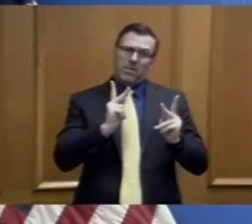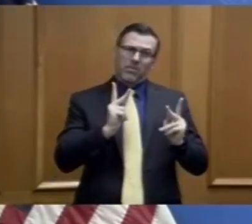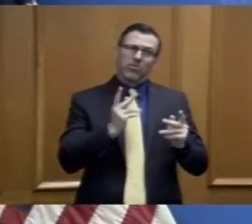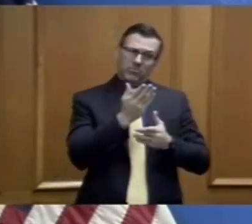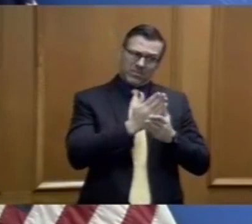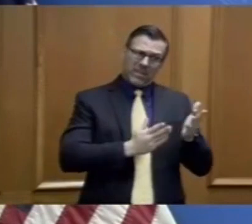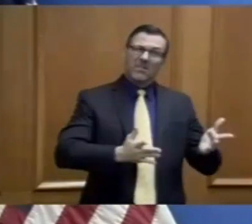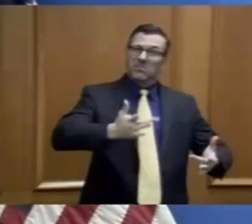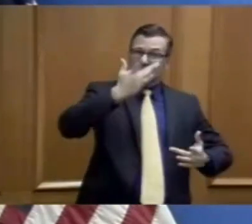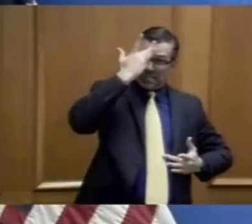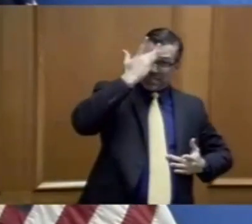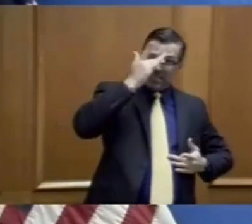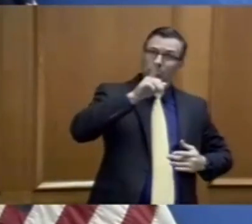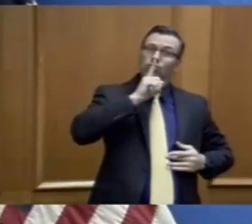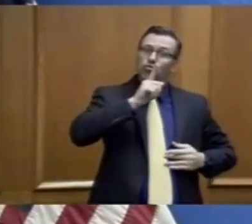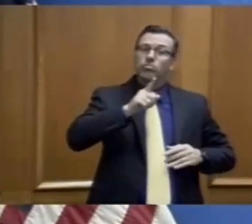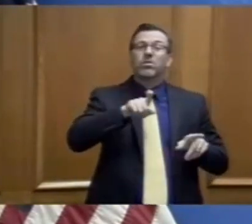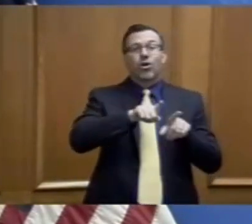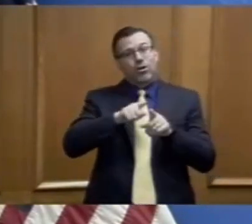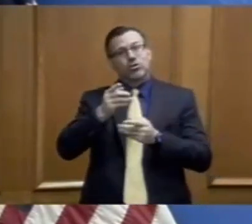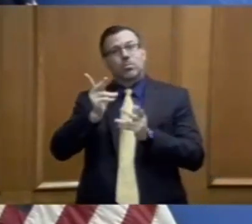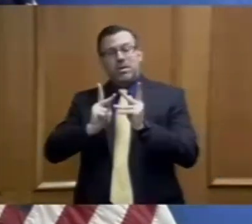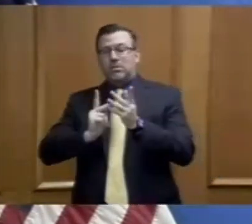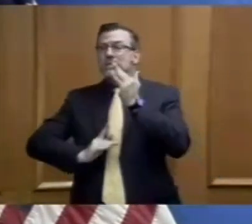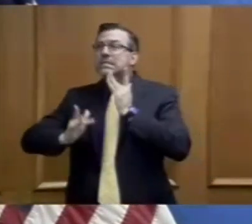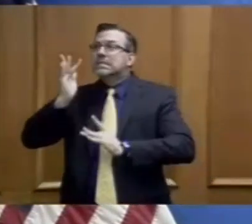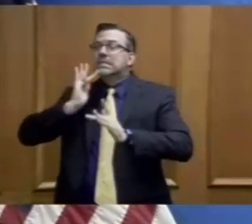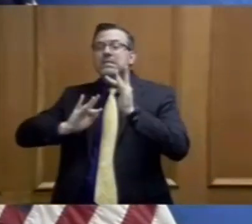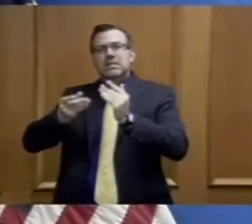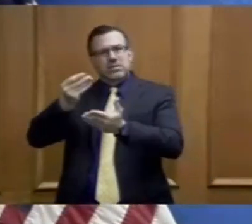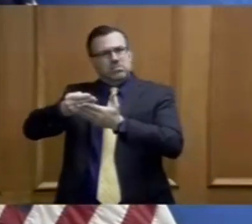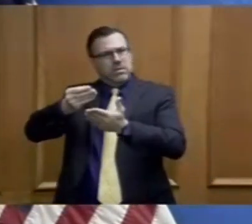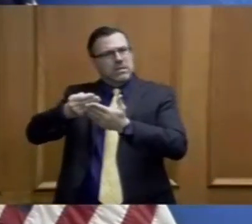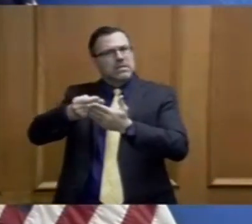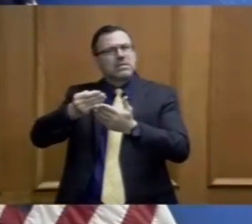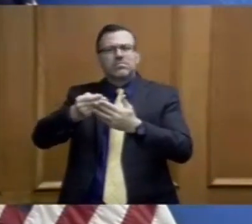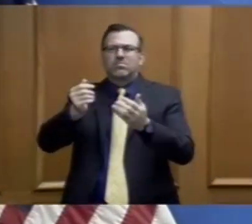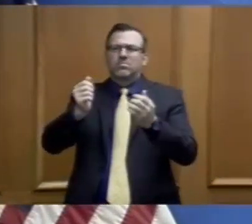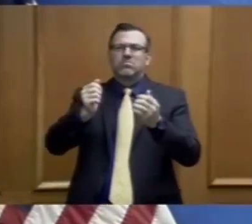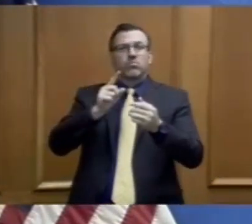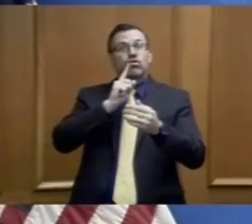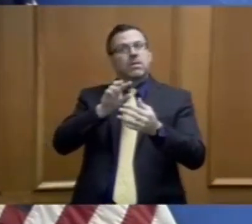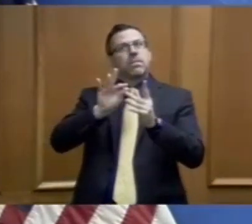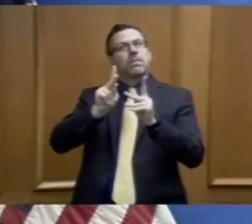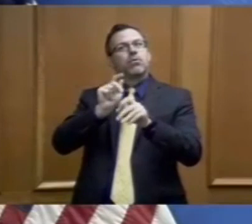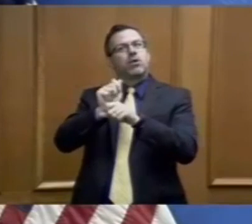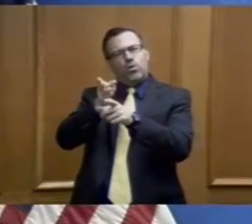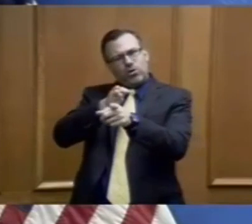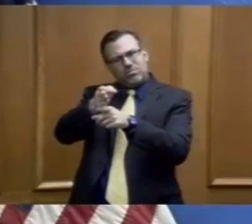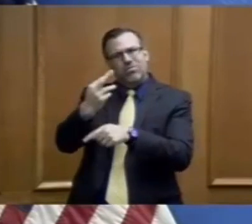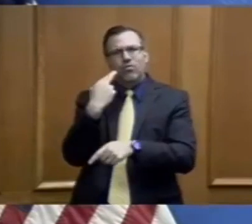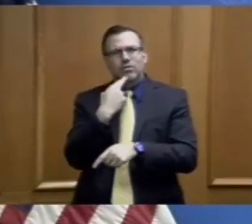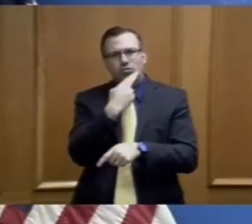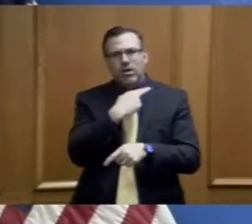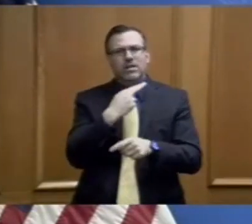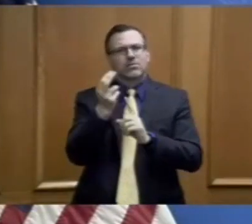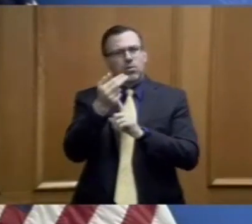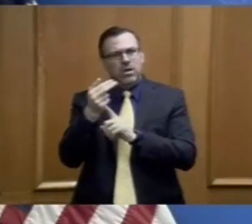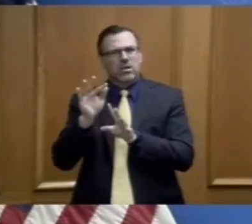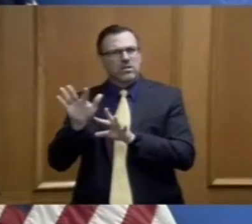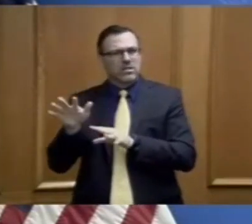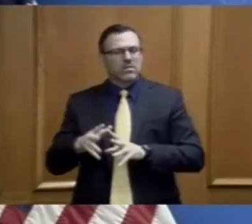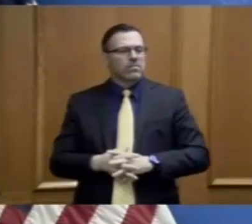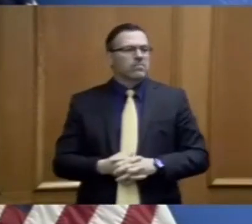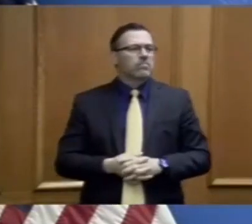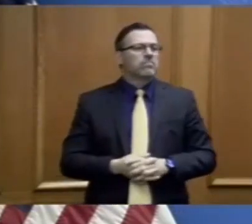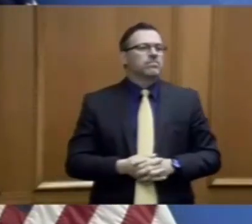crippling financial hardship as well, particularly in the service industries. Our Economic Recovery Group in consultation